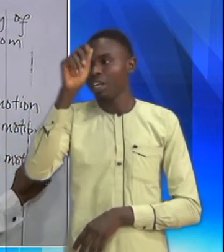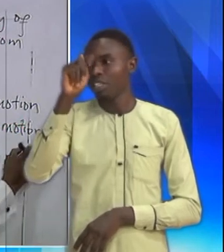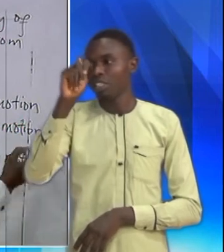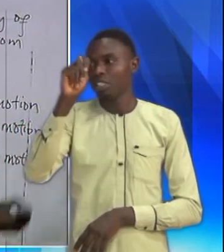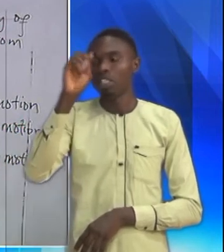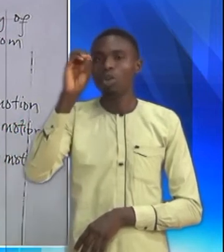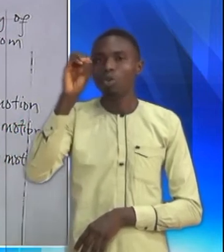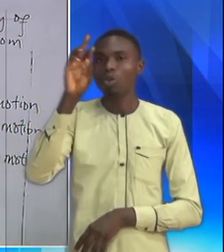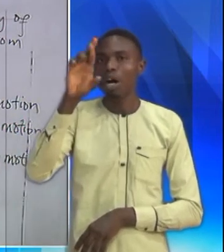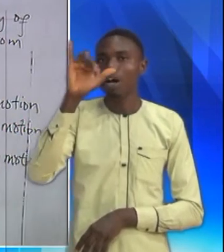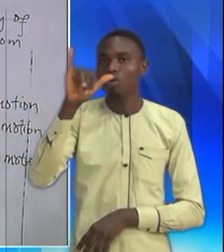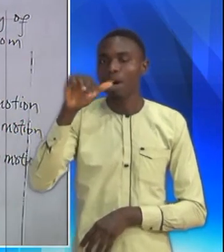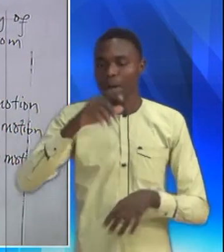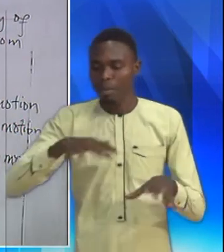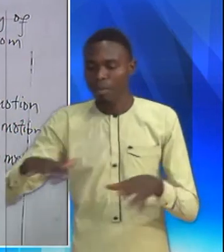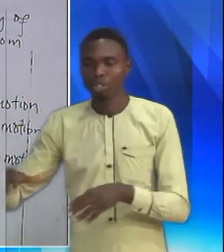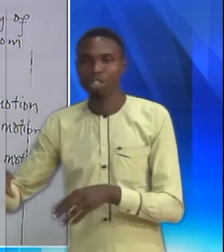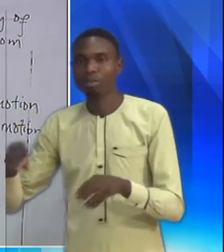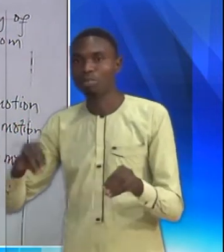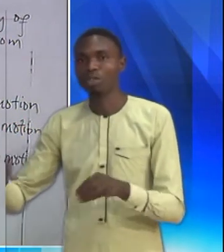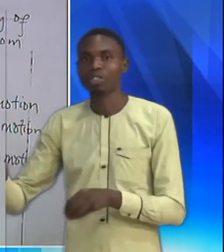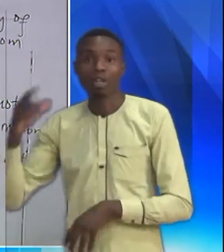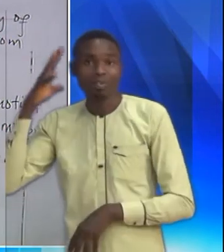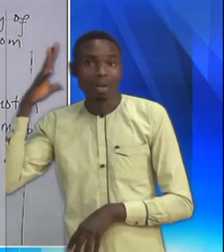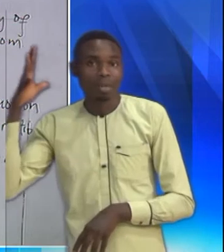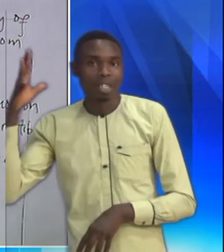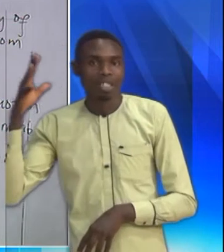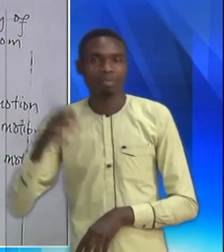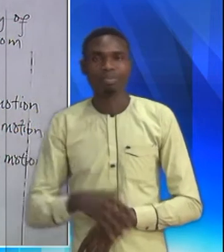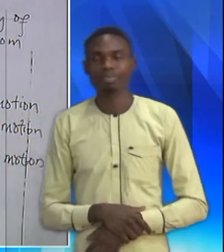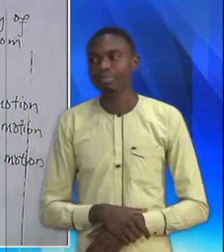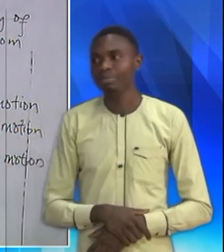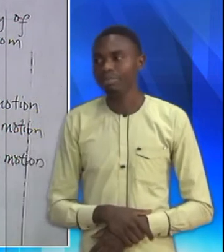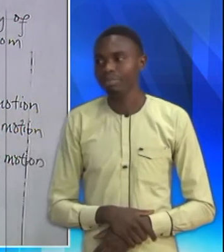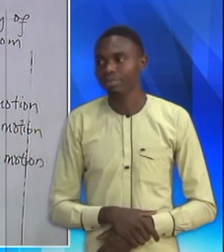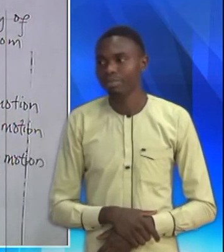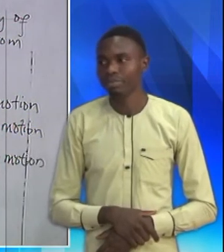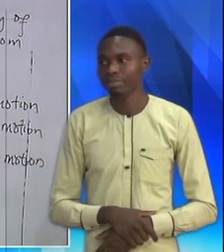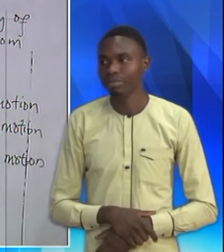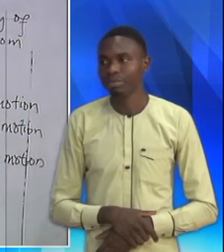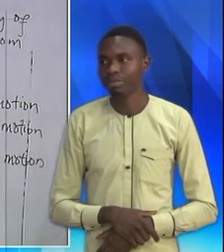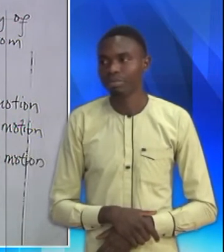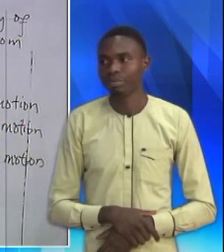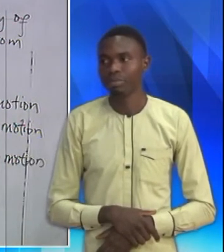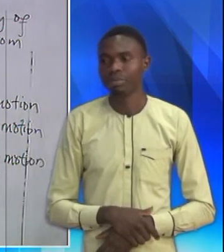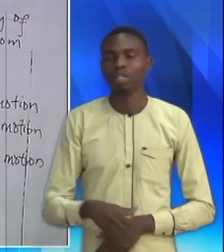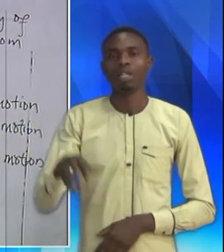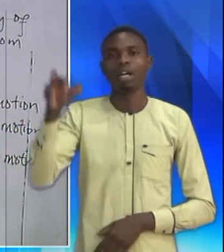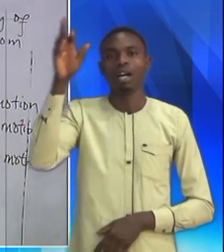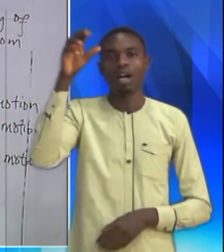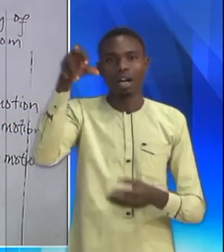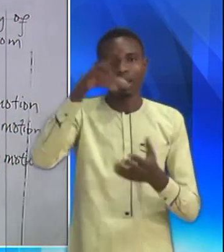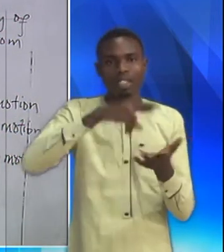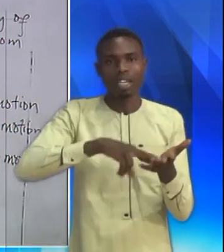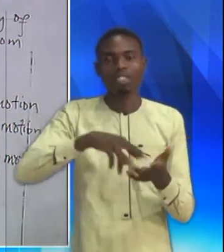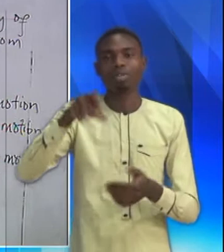Vibratory what? Motion. Viewers, are we learning? Right. So random motion. Random